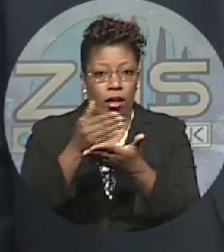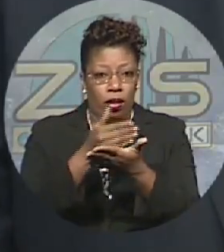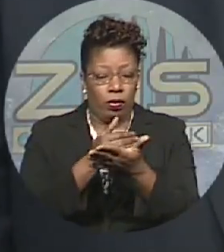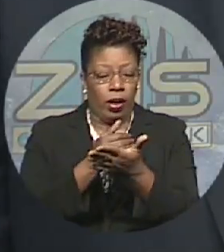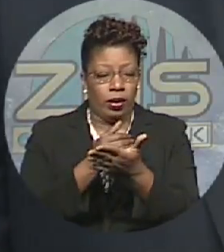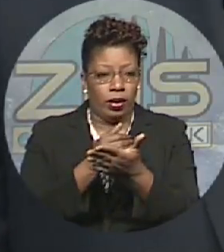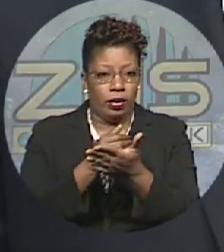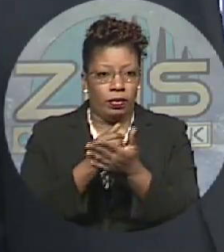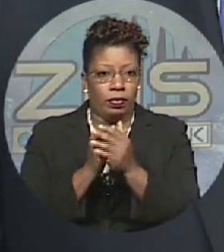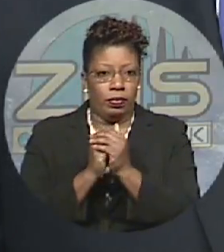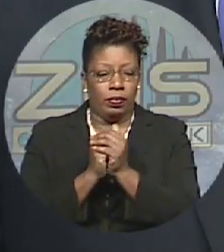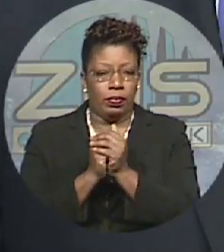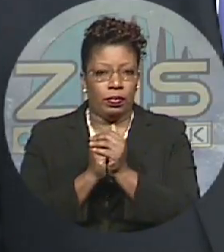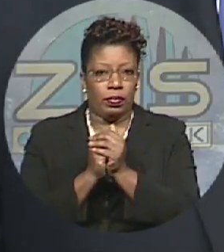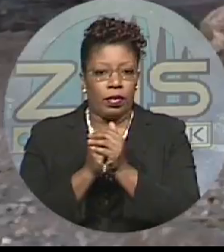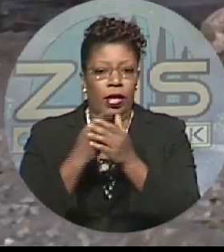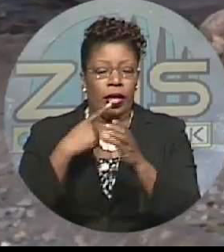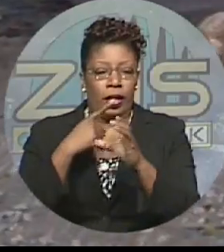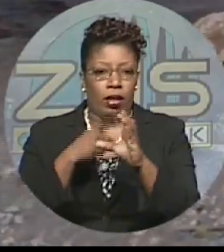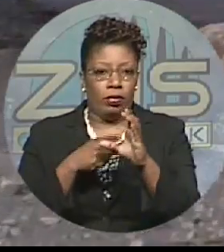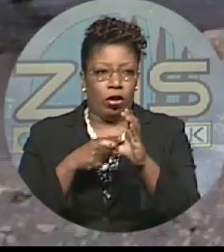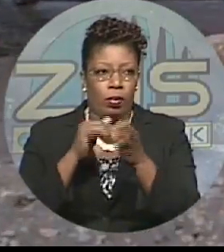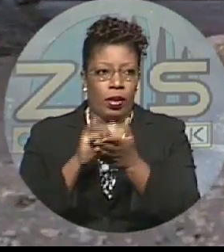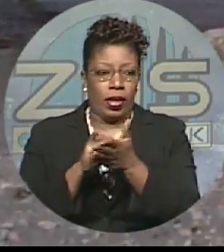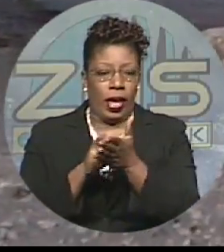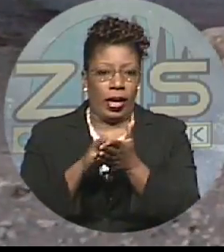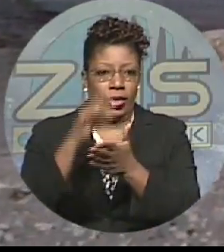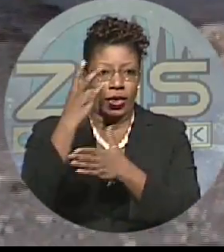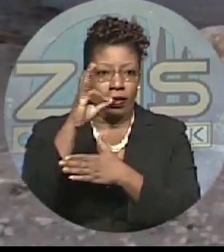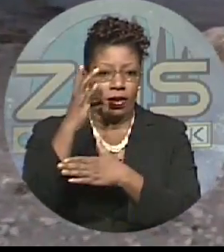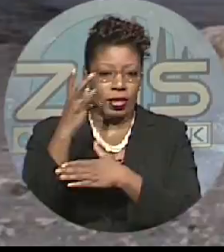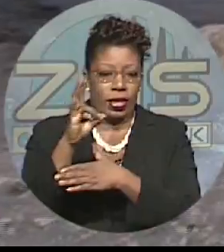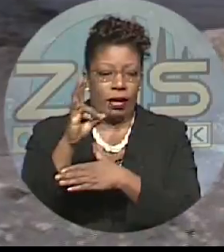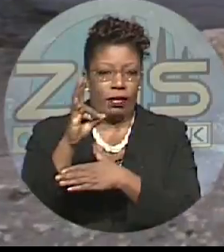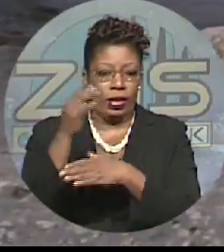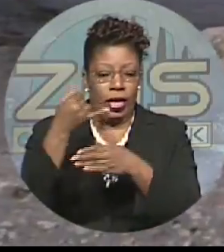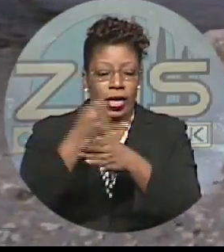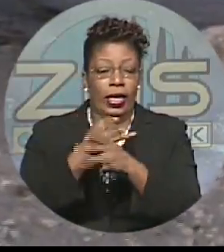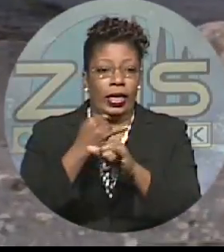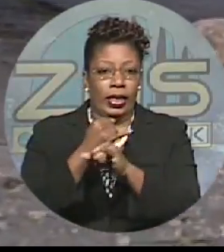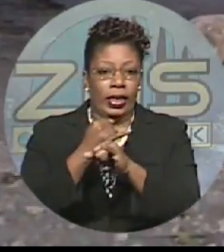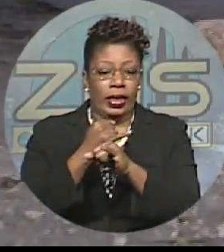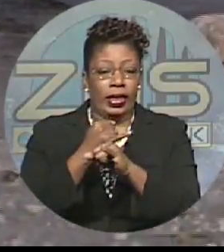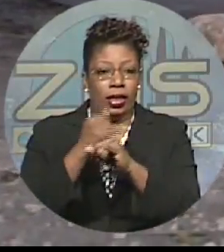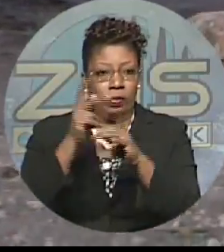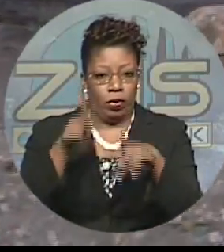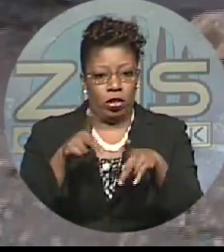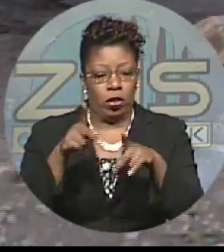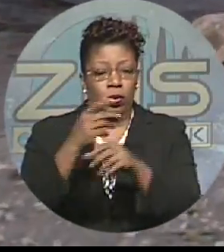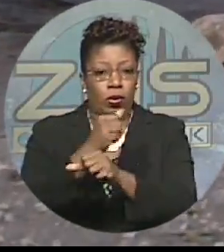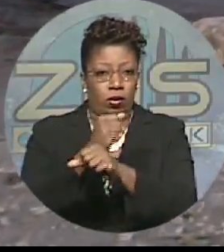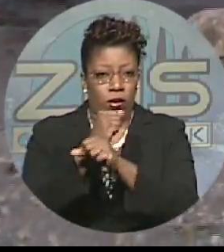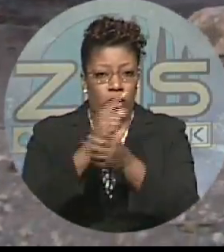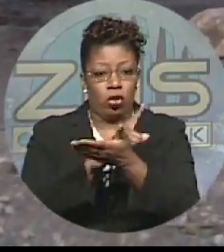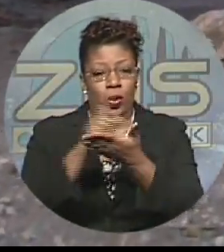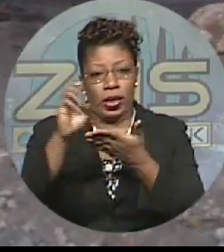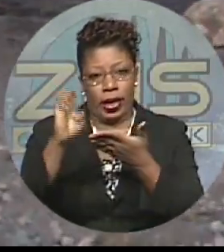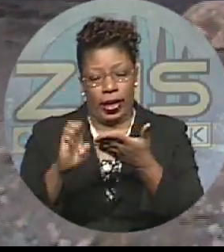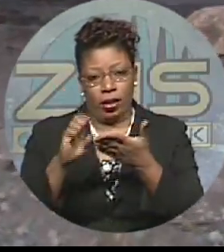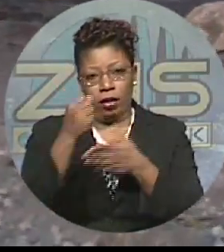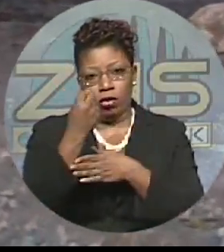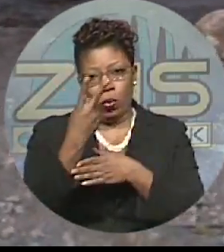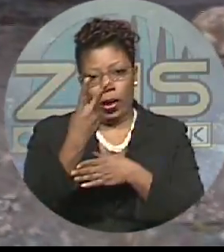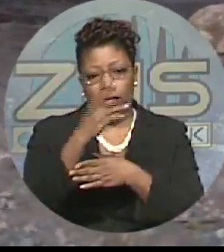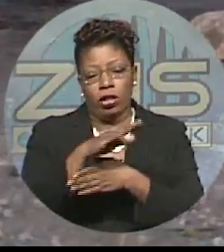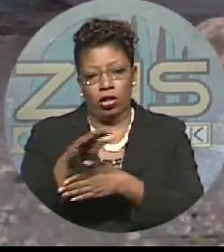operation, Commander Kirkland Neely, confirming to ZNS News that 77 illegals were taken into custody this weekend. Of that number,